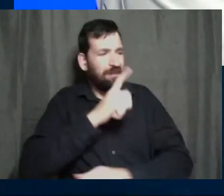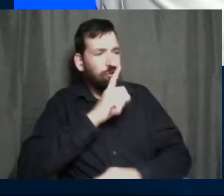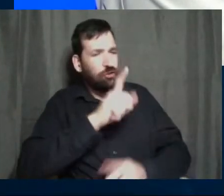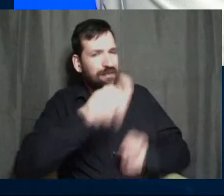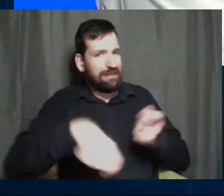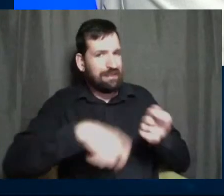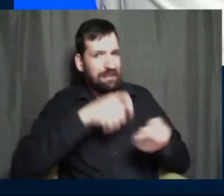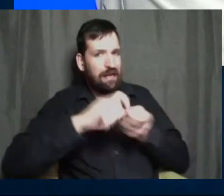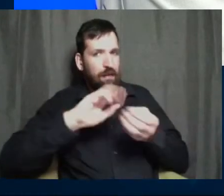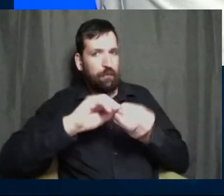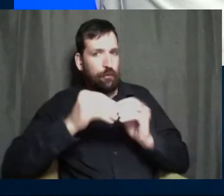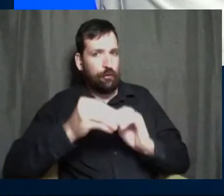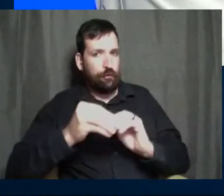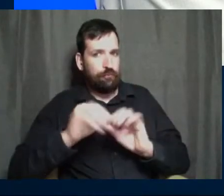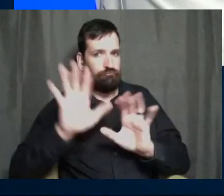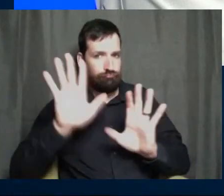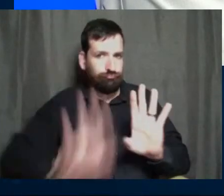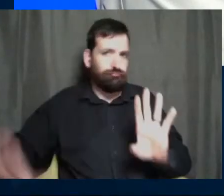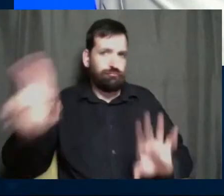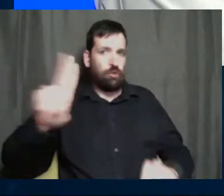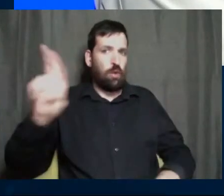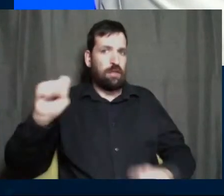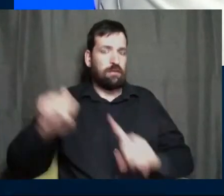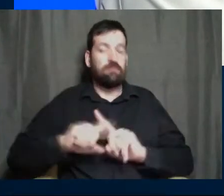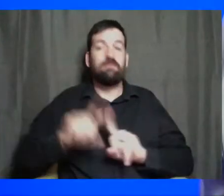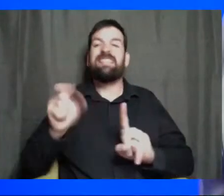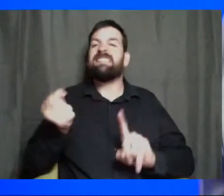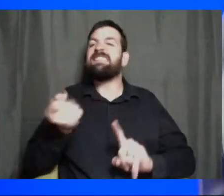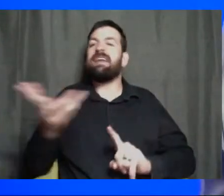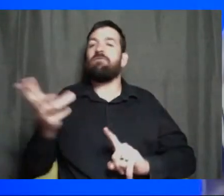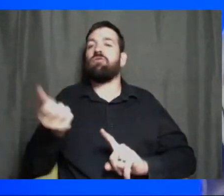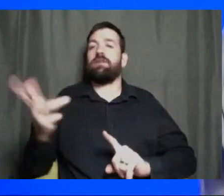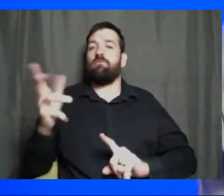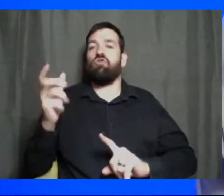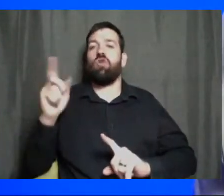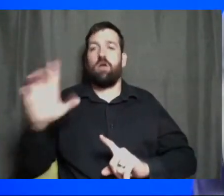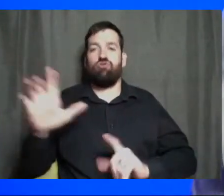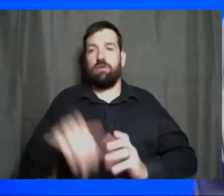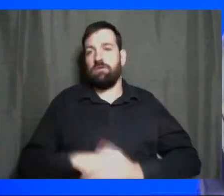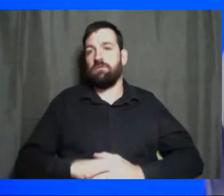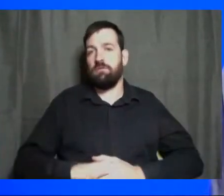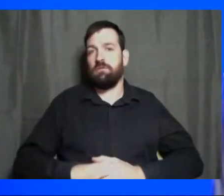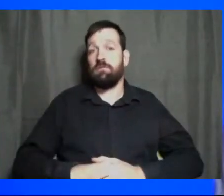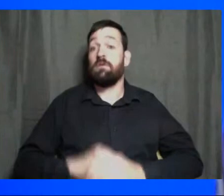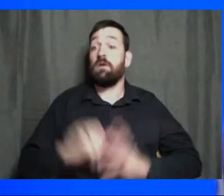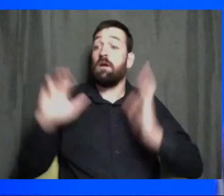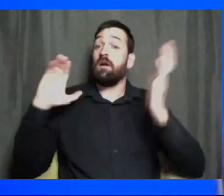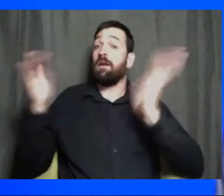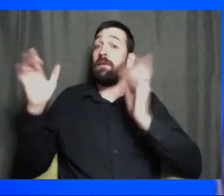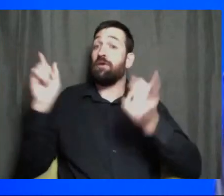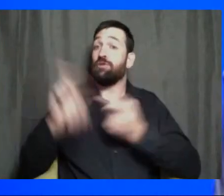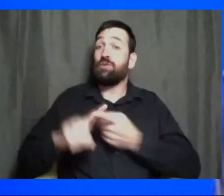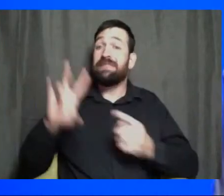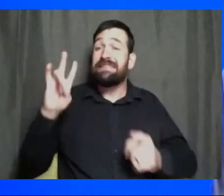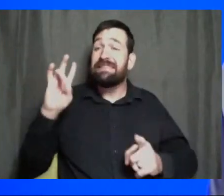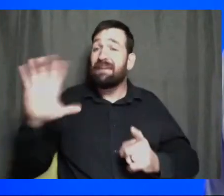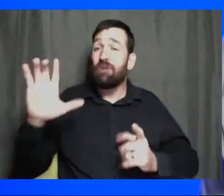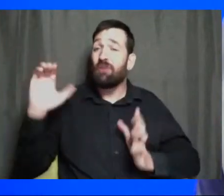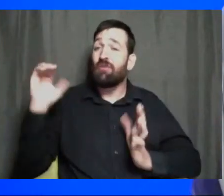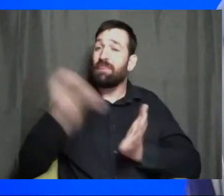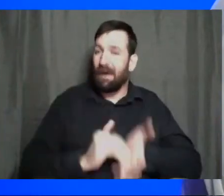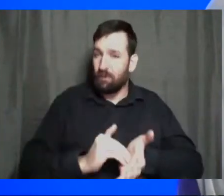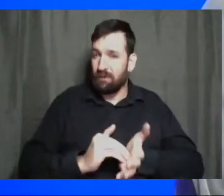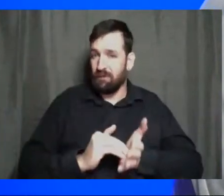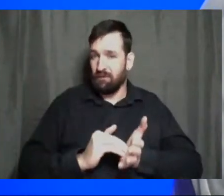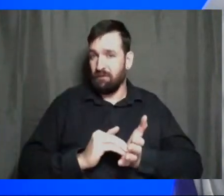deaths, but it's several hundred for sure. And when you compare that to 700,000 deaths in our